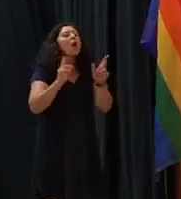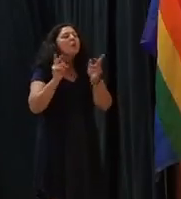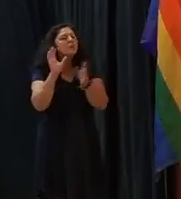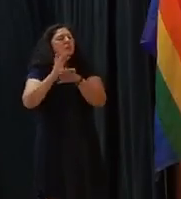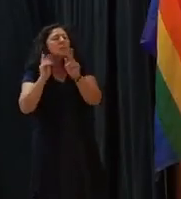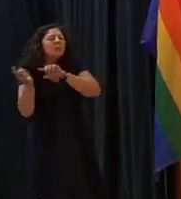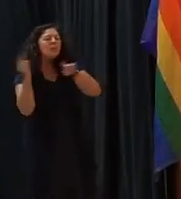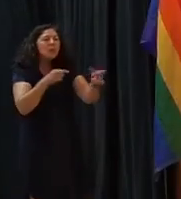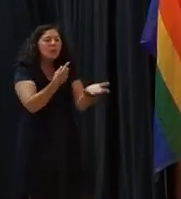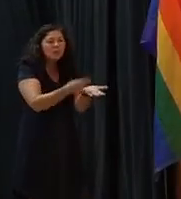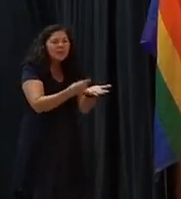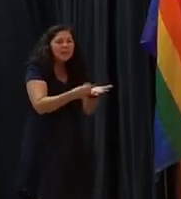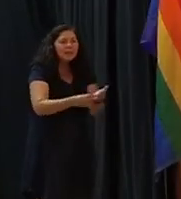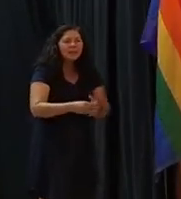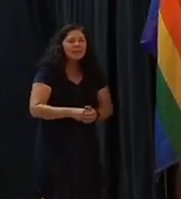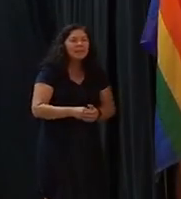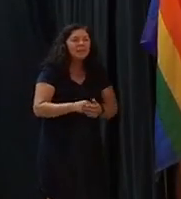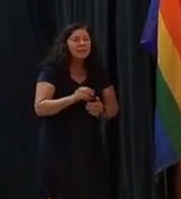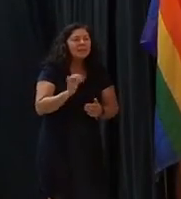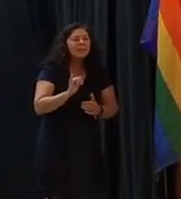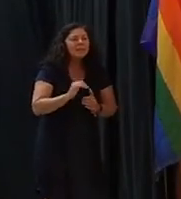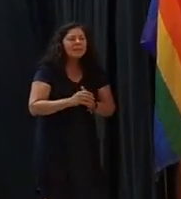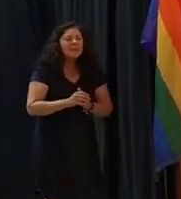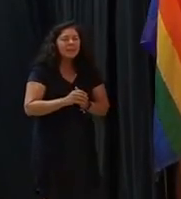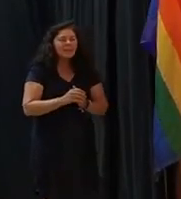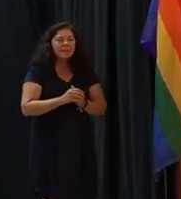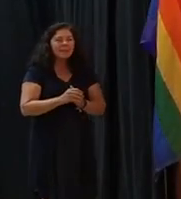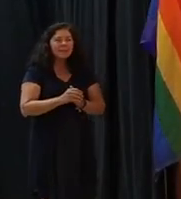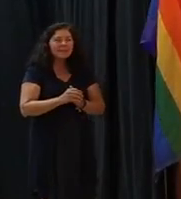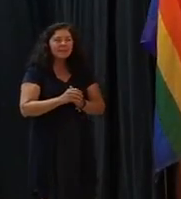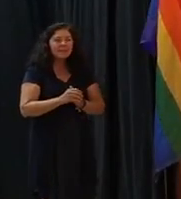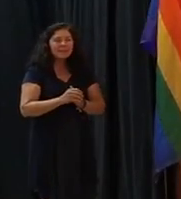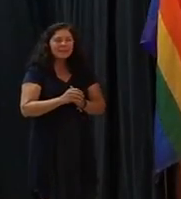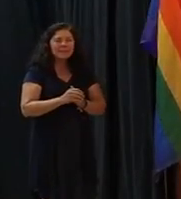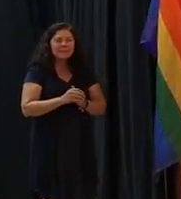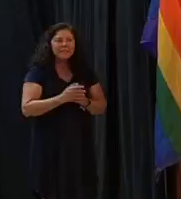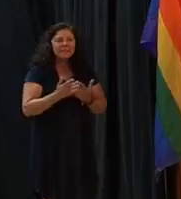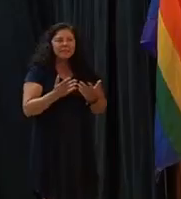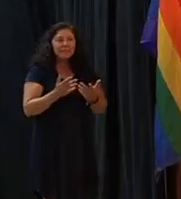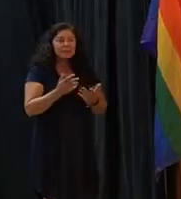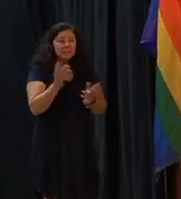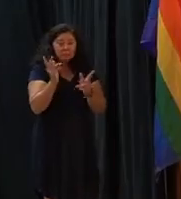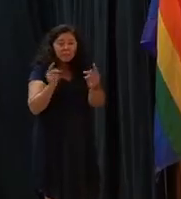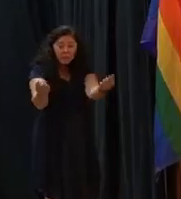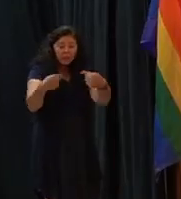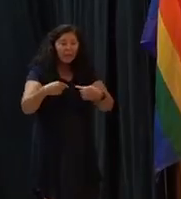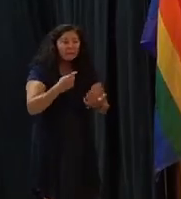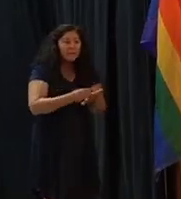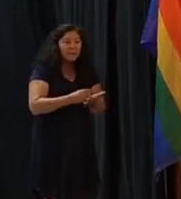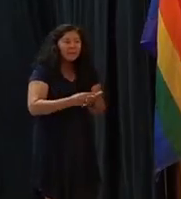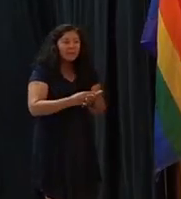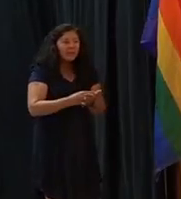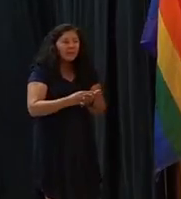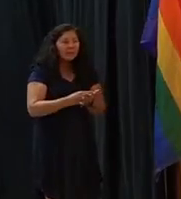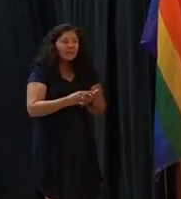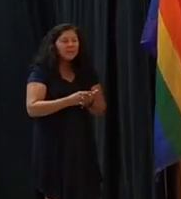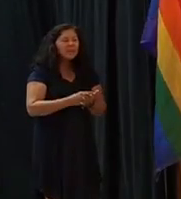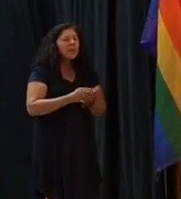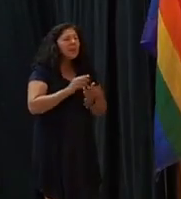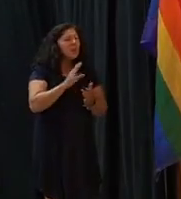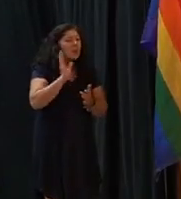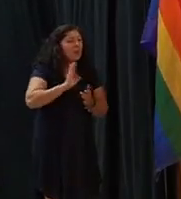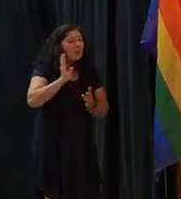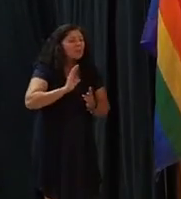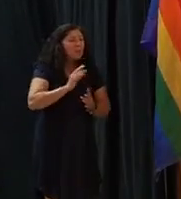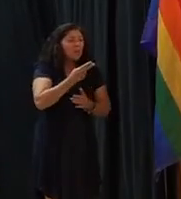No, it's Scott Live. It's one of these big Americans. He came to Uganda. This issue of homosexuality was never talked